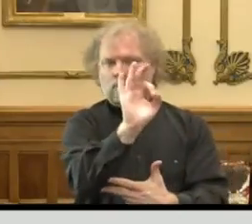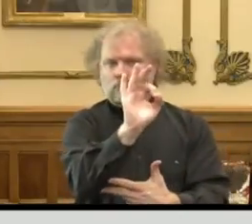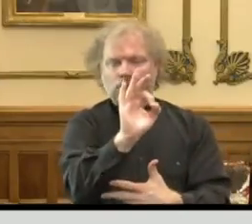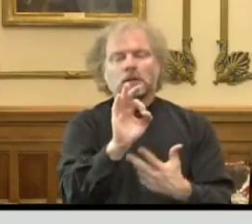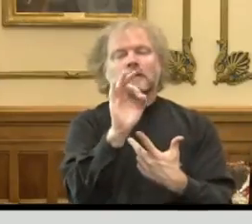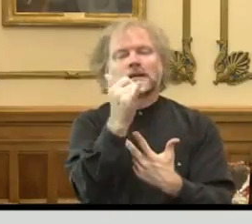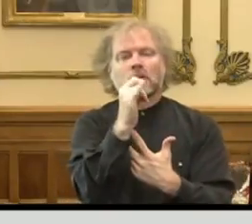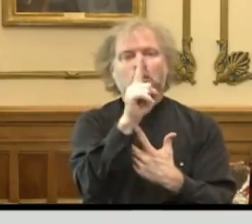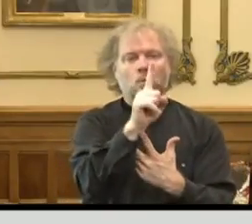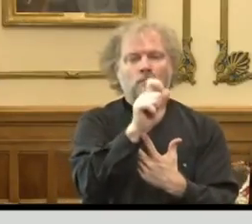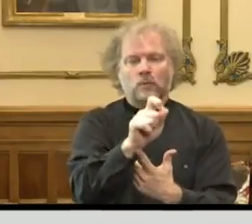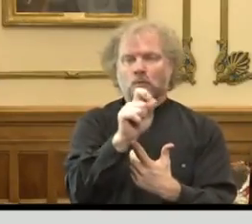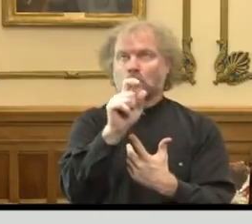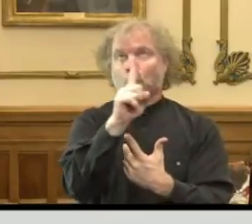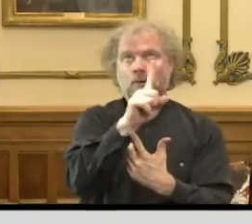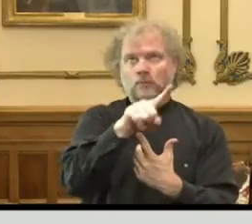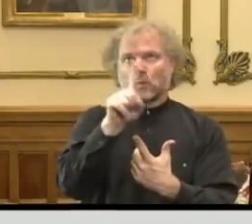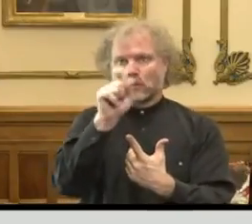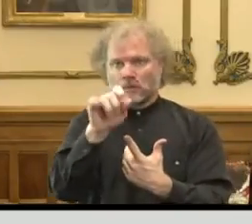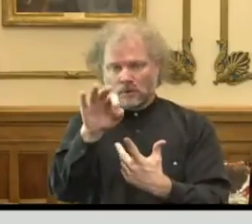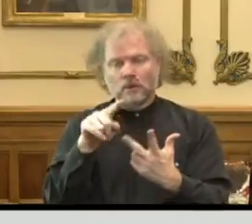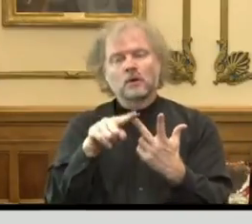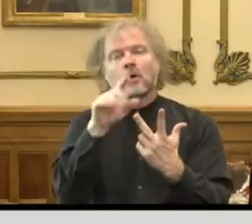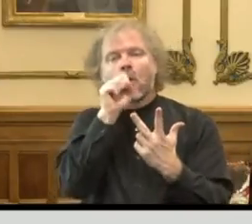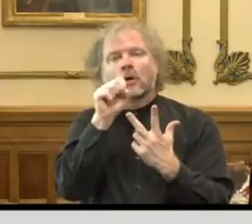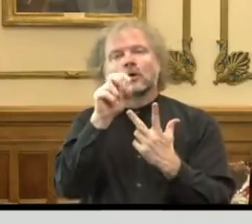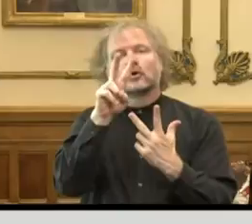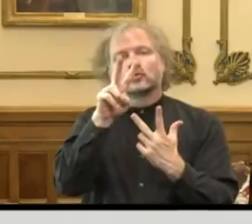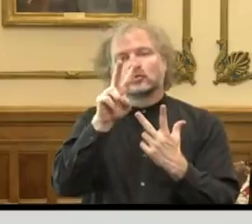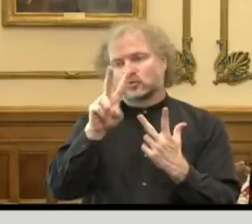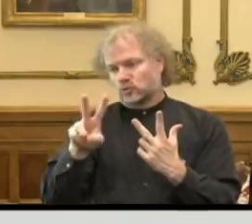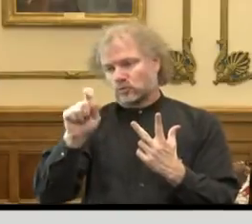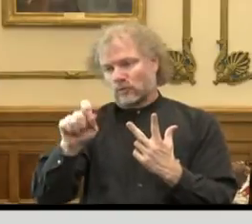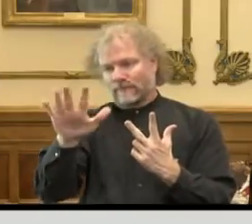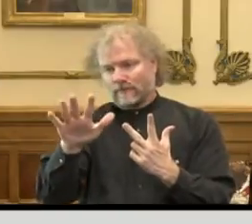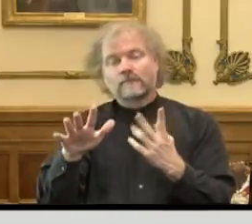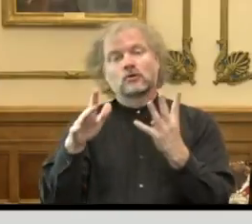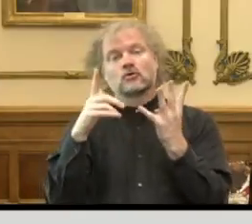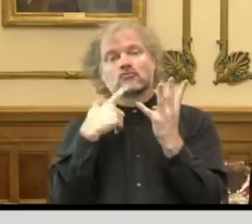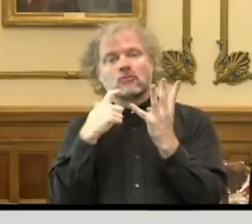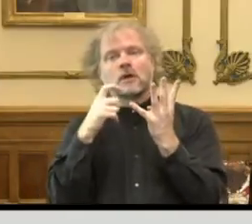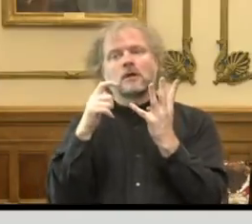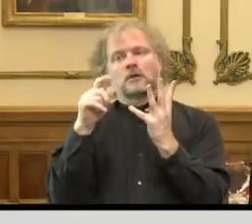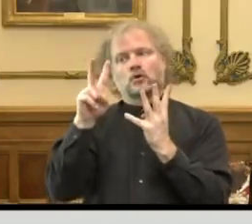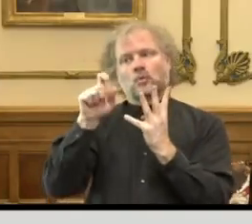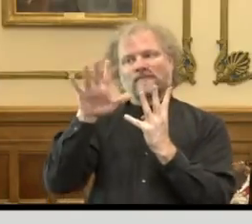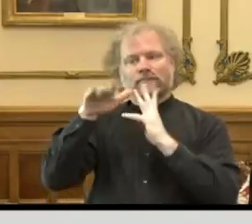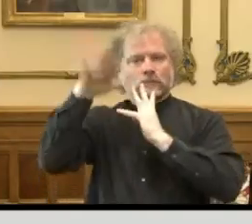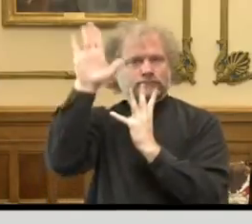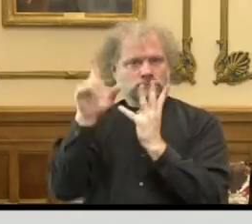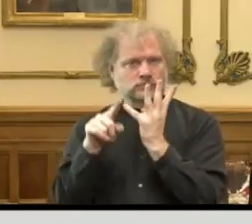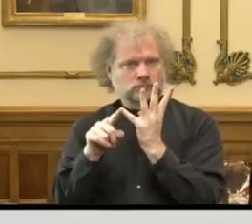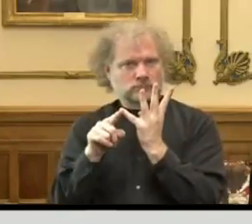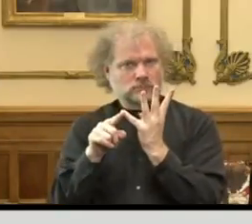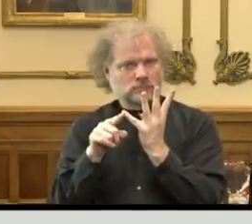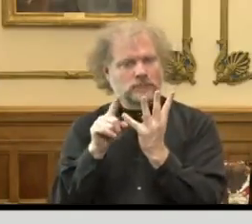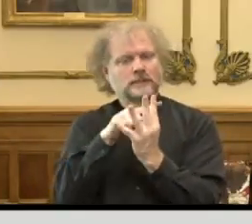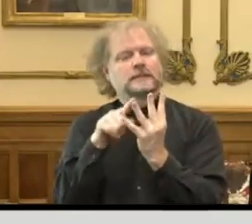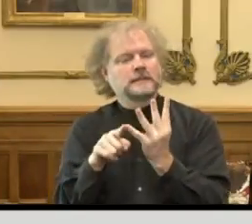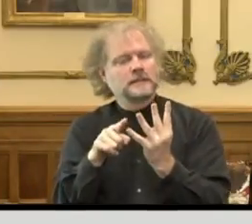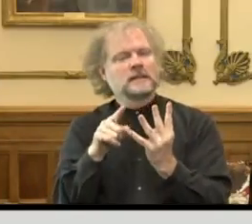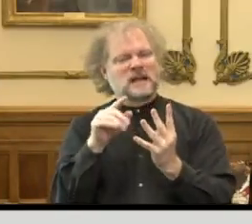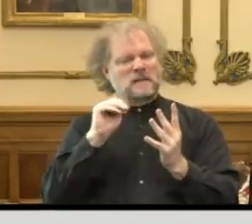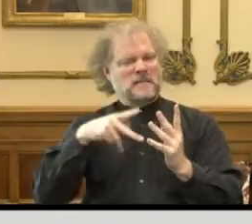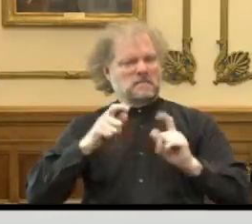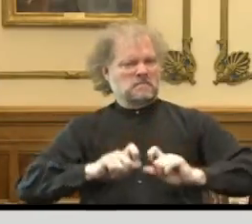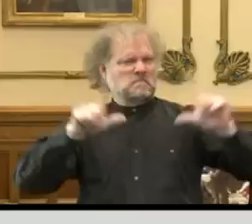yellow 1 to 1.9, orange 2 to 2.5, and red greater than 2.5. And you can see now how this looks on the